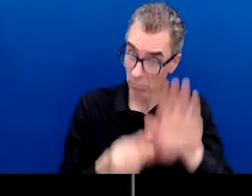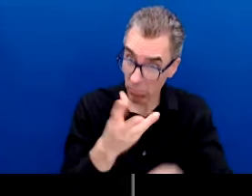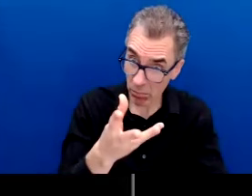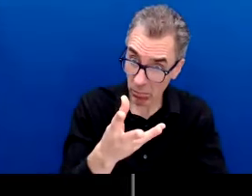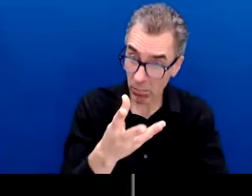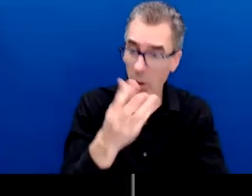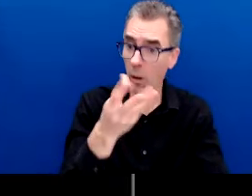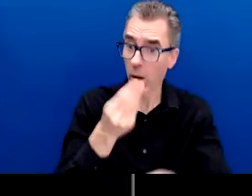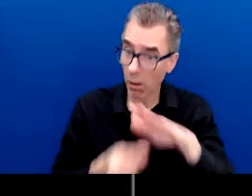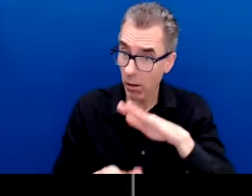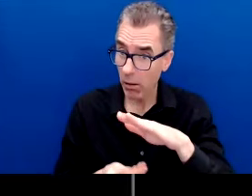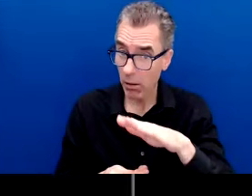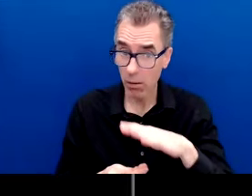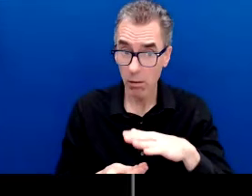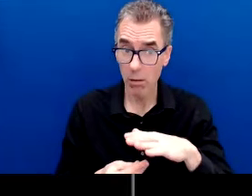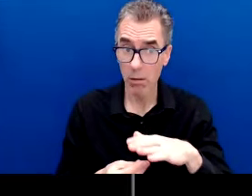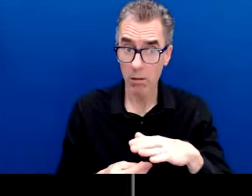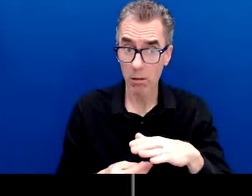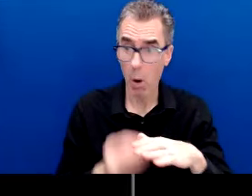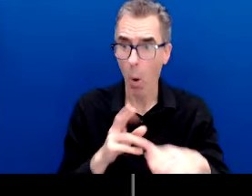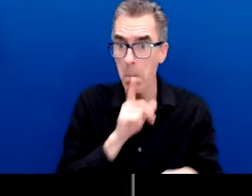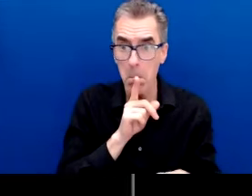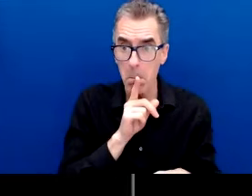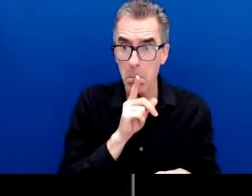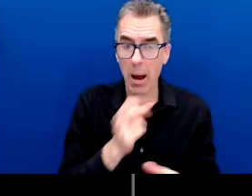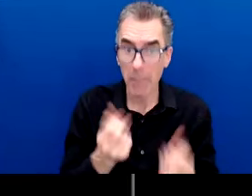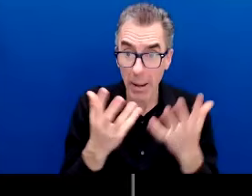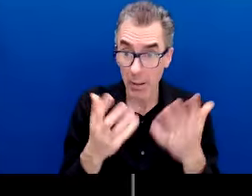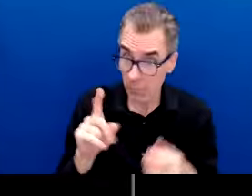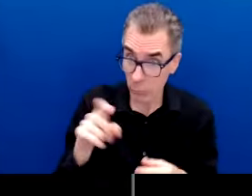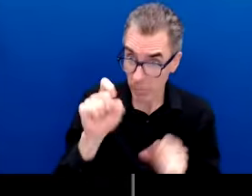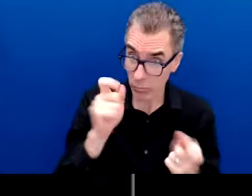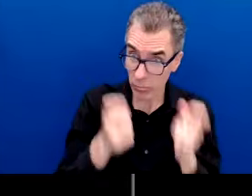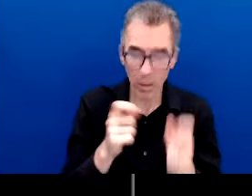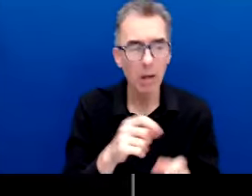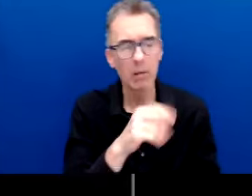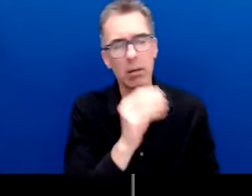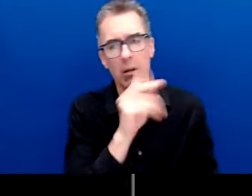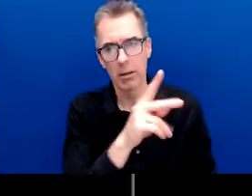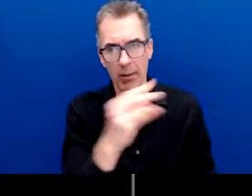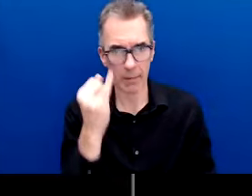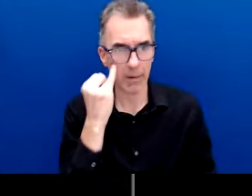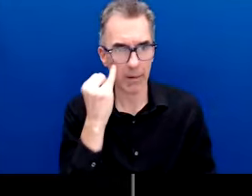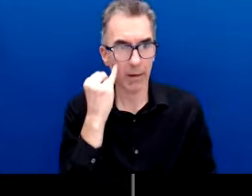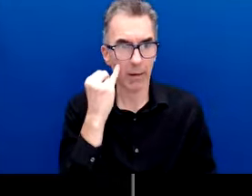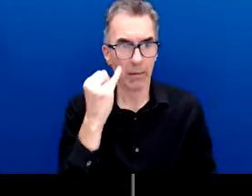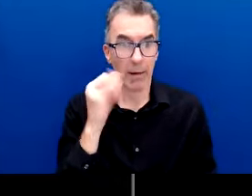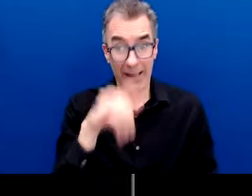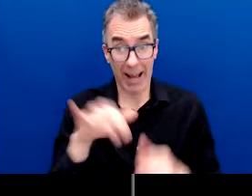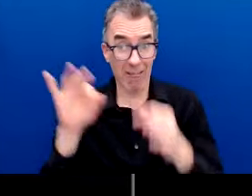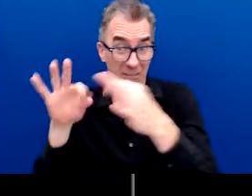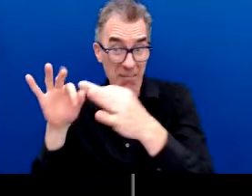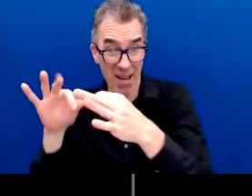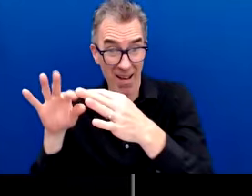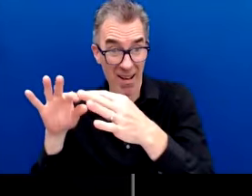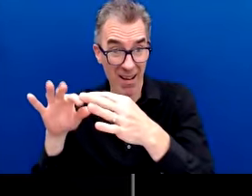wrong, or it doesn't tell you and you have to get a certain amount right. So what would have been better if I have all of that feedback I was talking